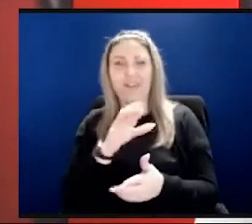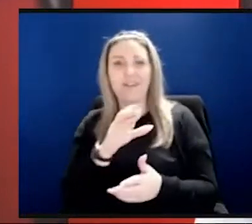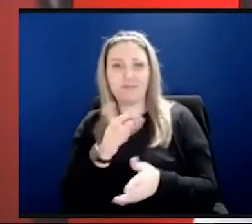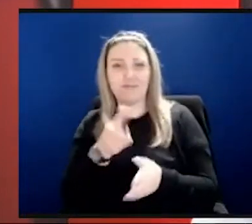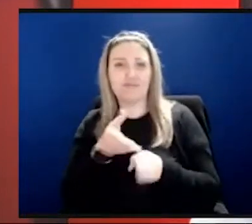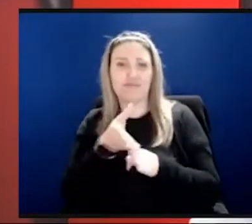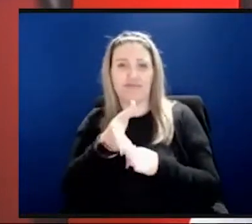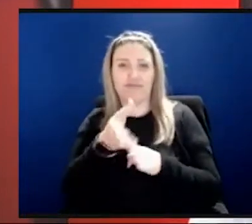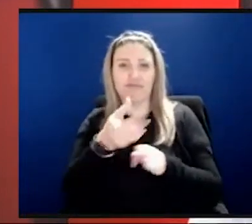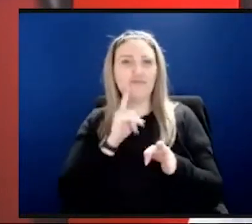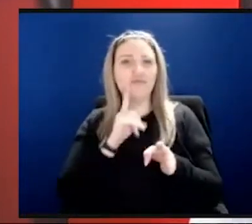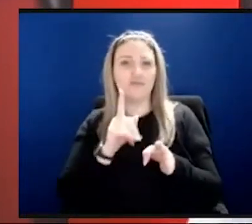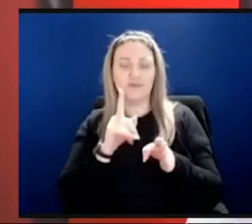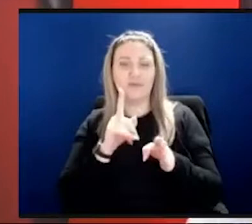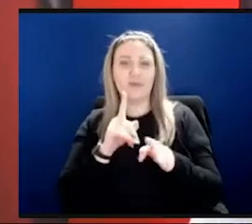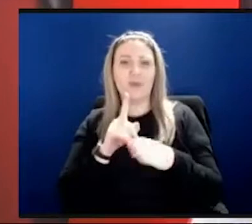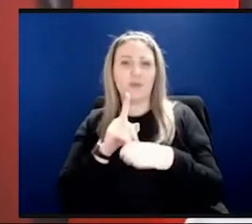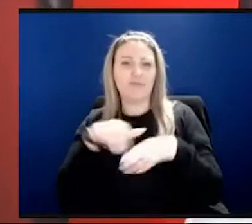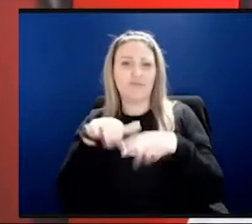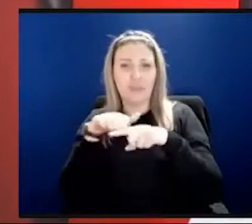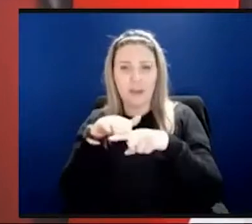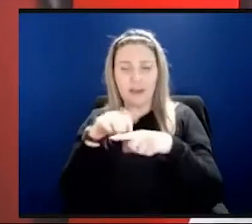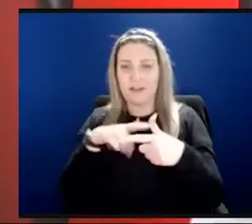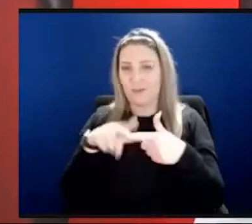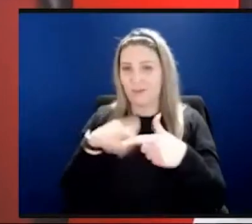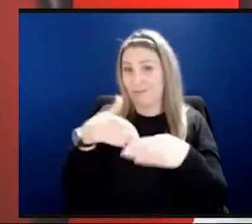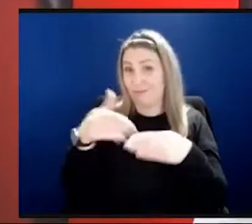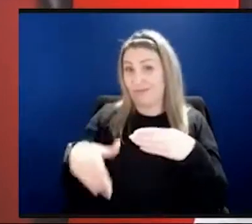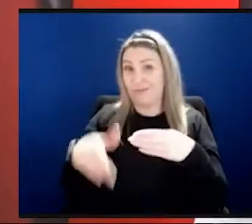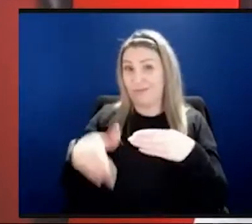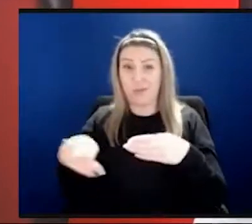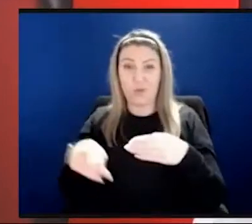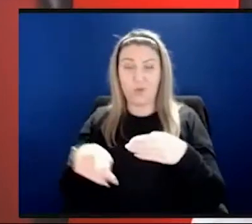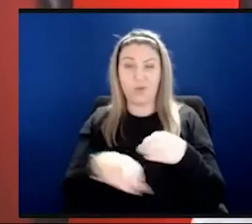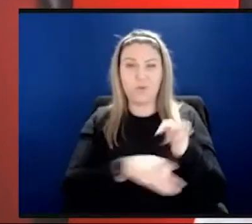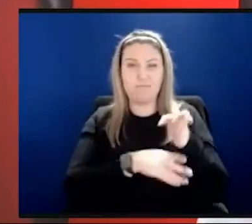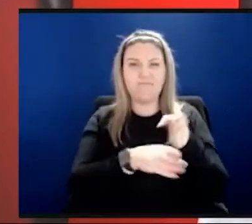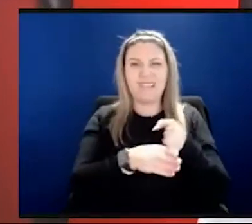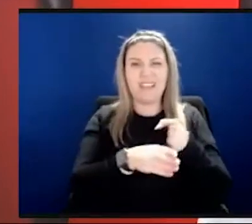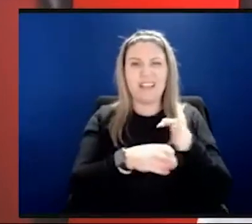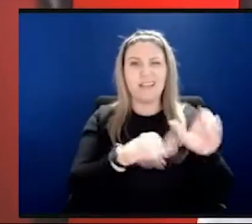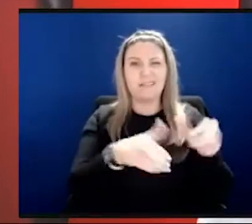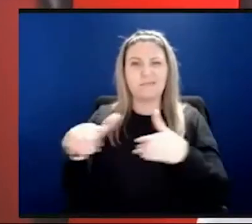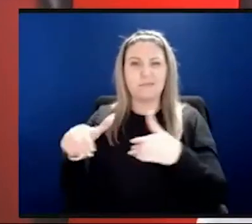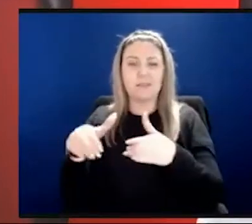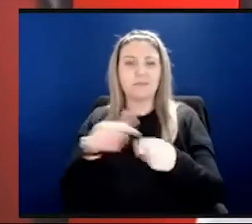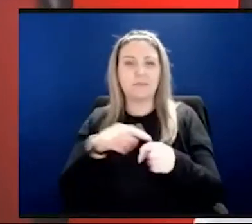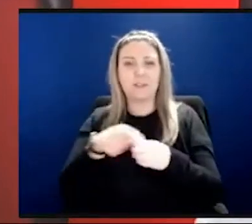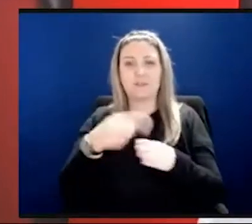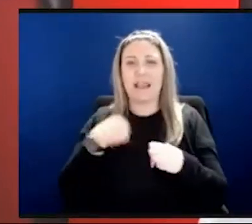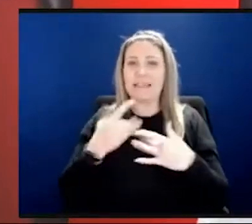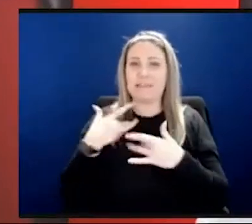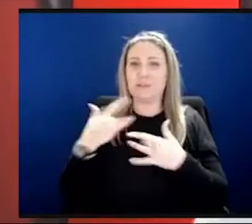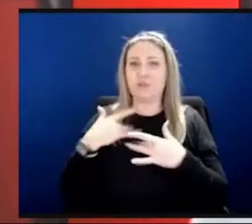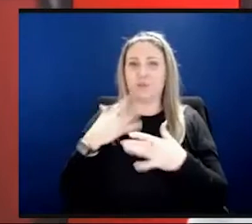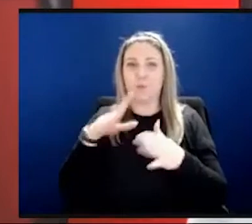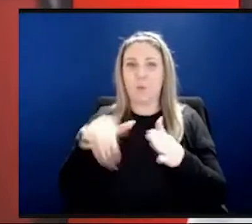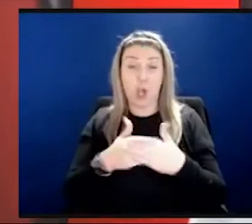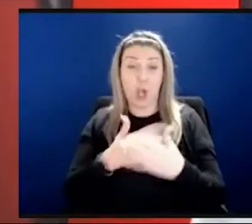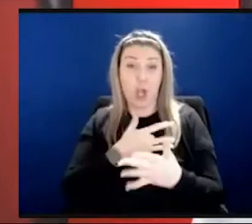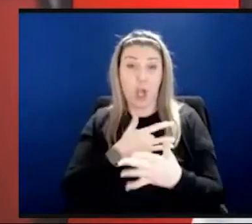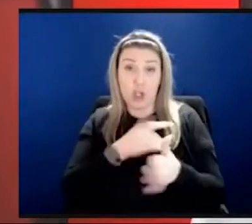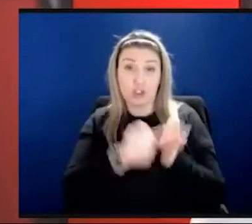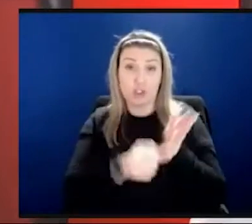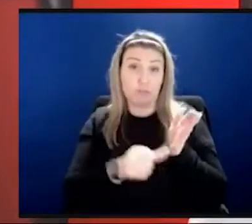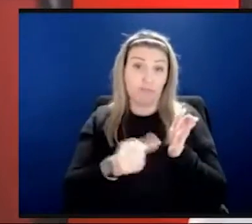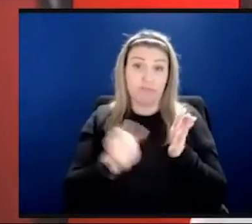then at the end, a lot of us end up subspecializing in either one or the other. I tend to do all heart surgery. Some people do all